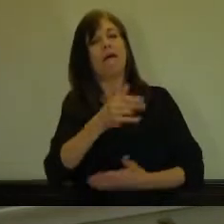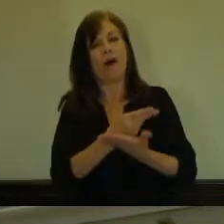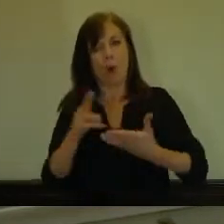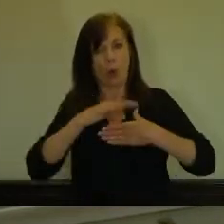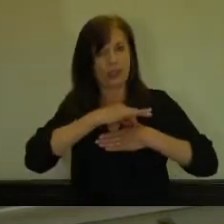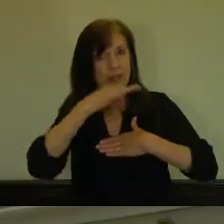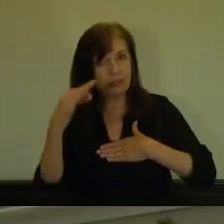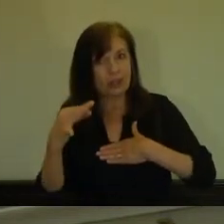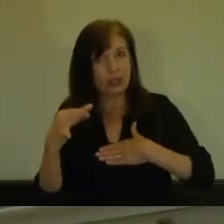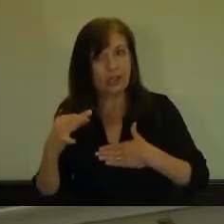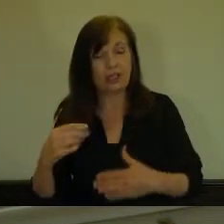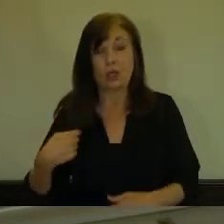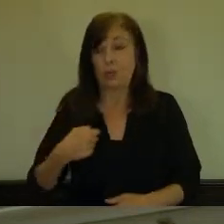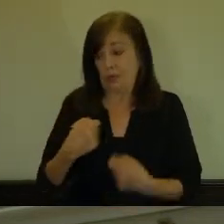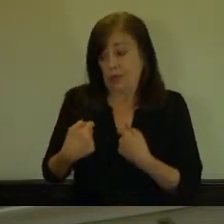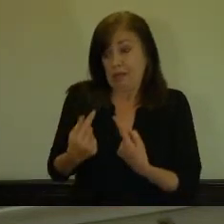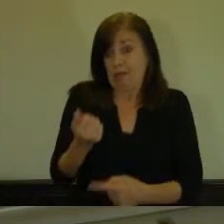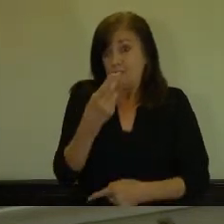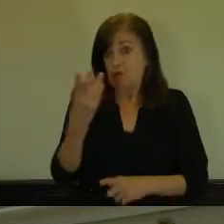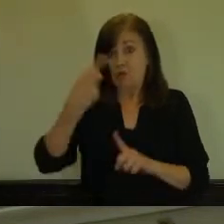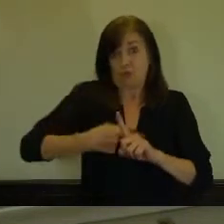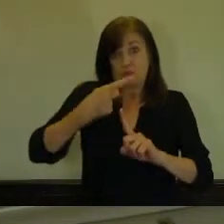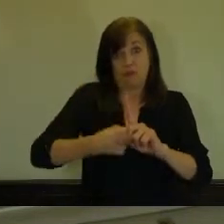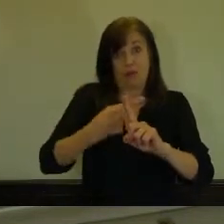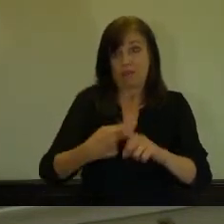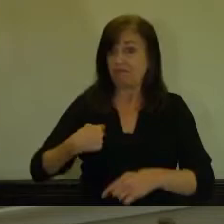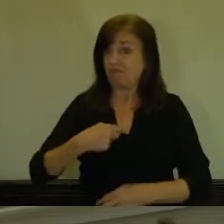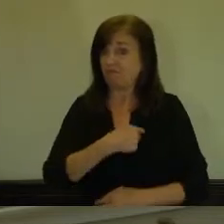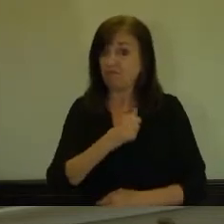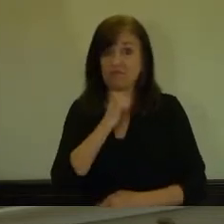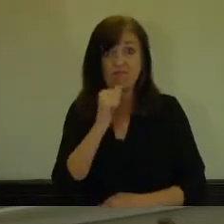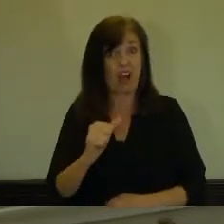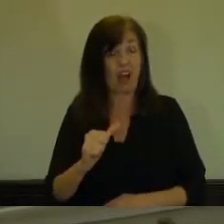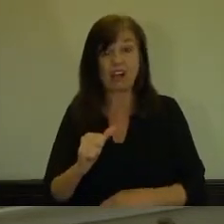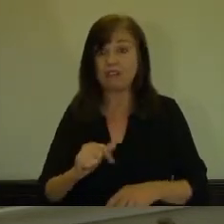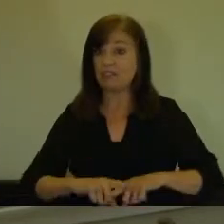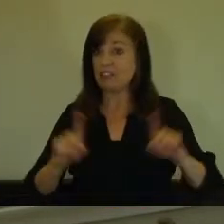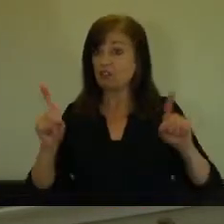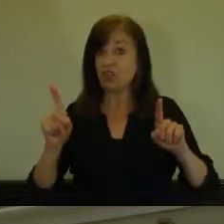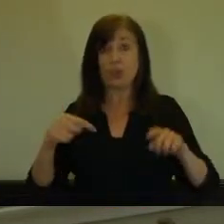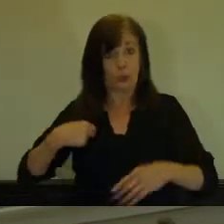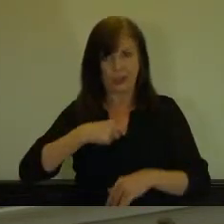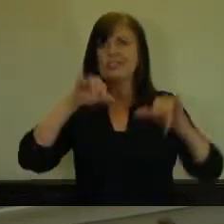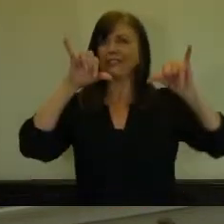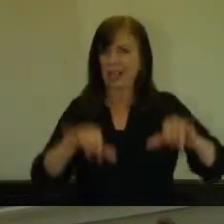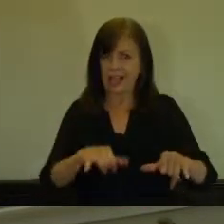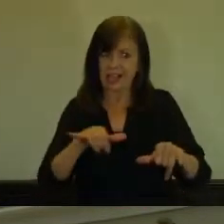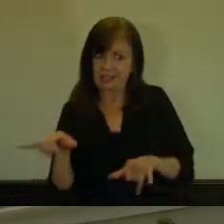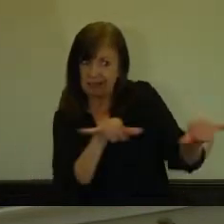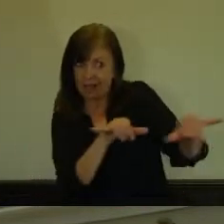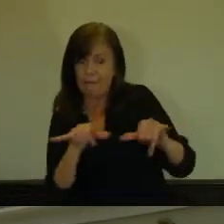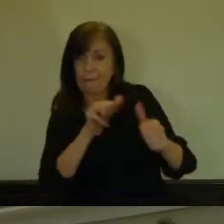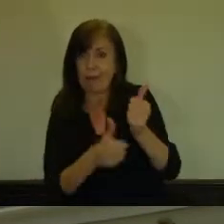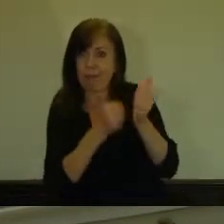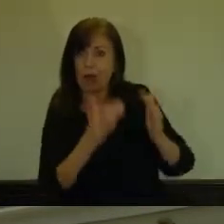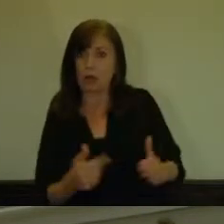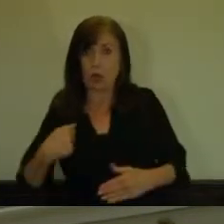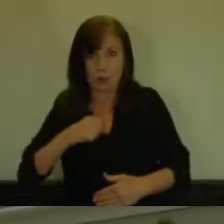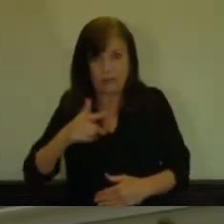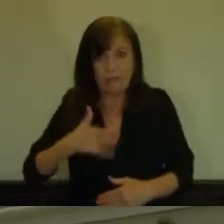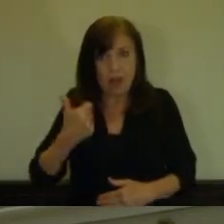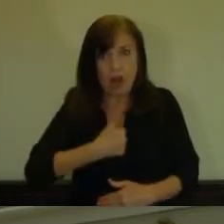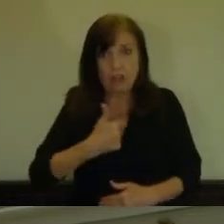months, we're not much different from these disciples in the gospel today. We've spent the last few months behind locked doors due to